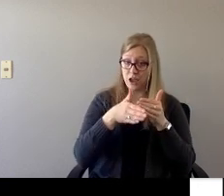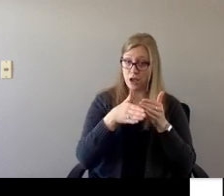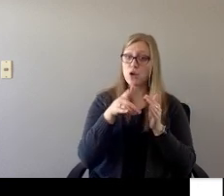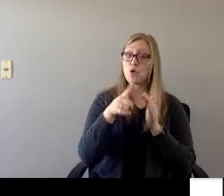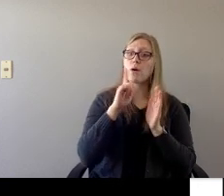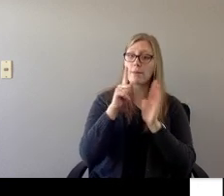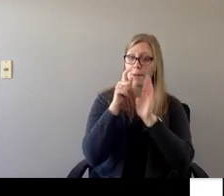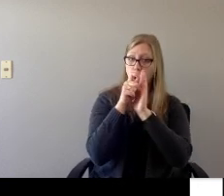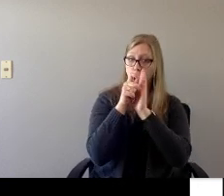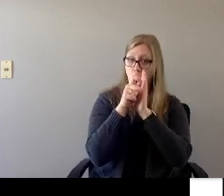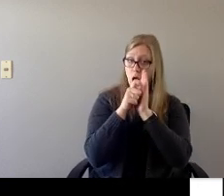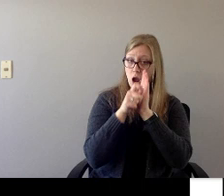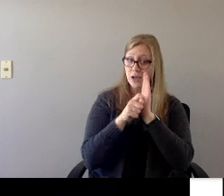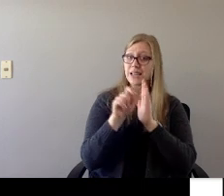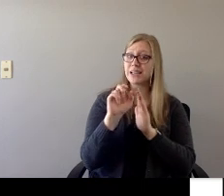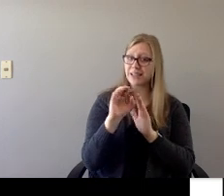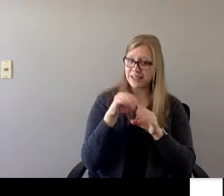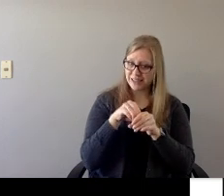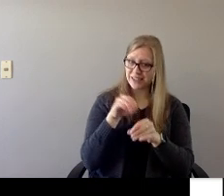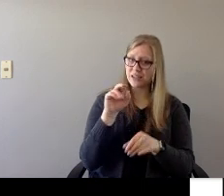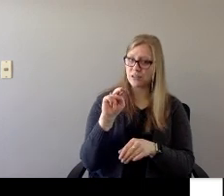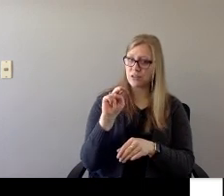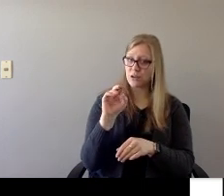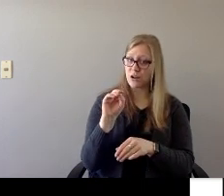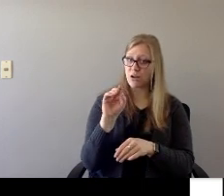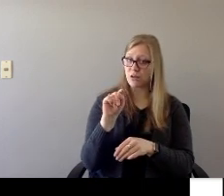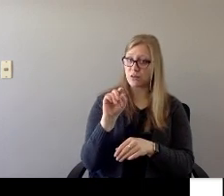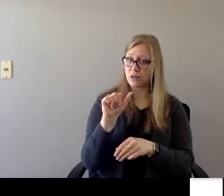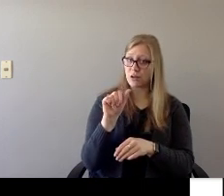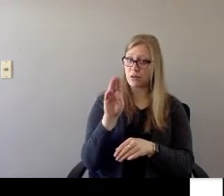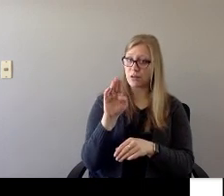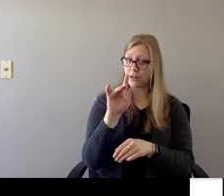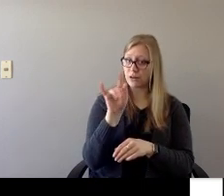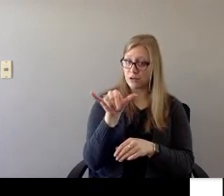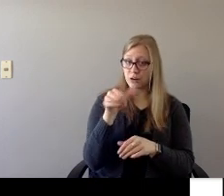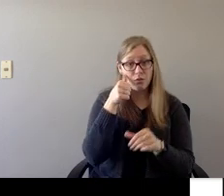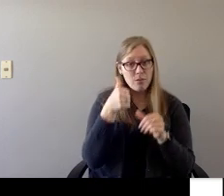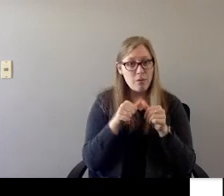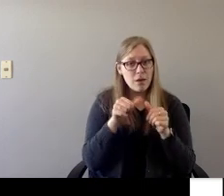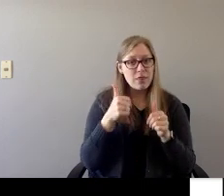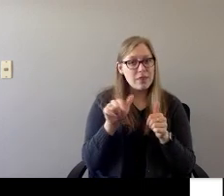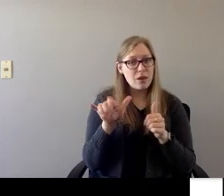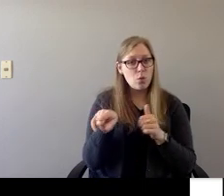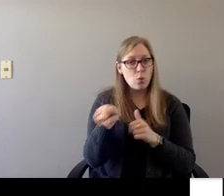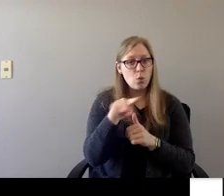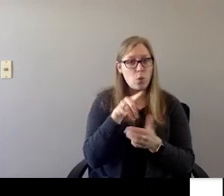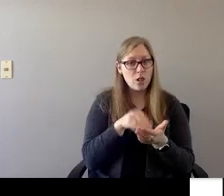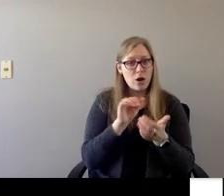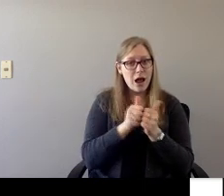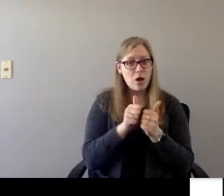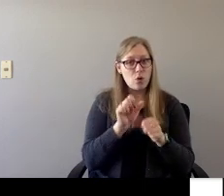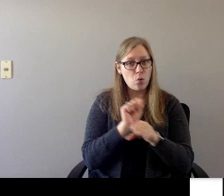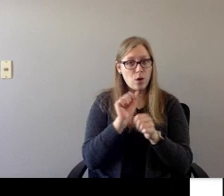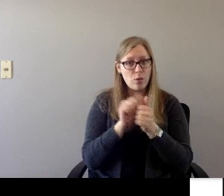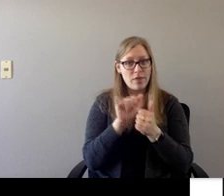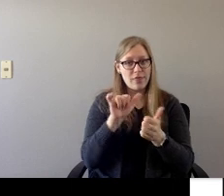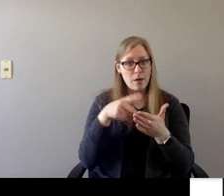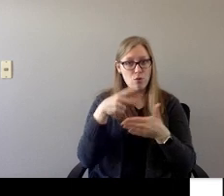Notability. Remember, you learned how to do Notability, how to work with Notability for lesson